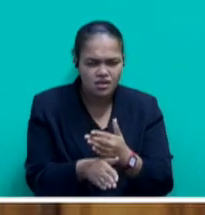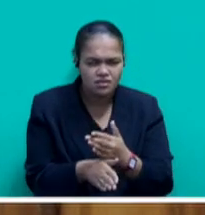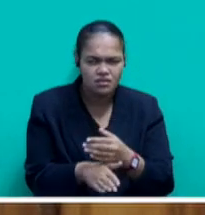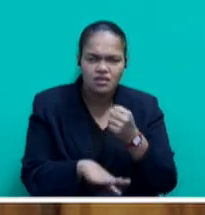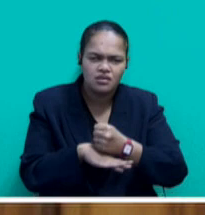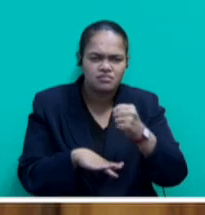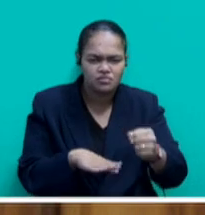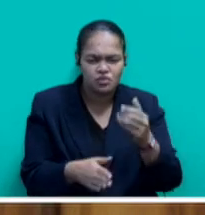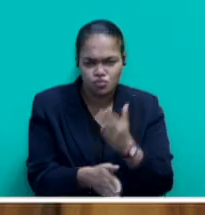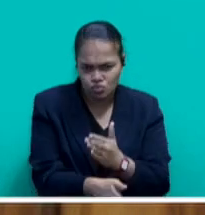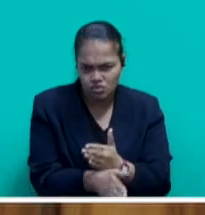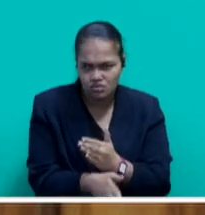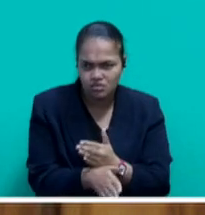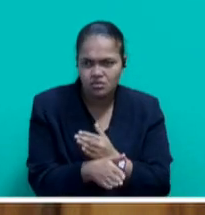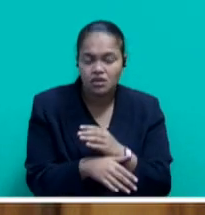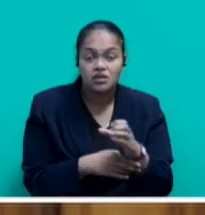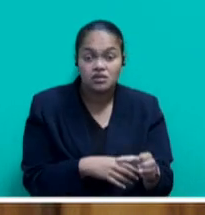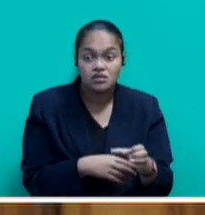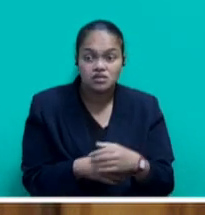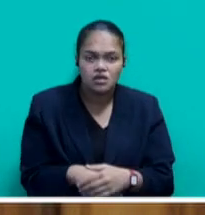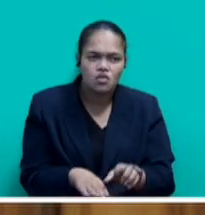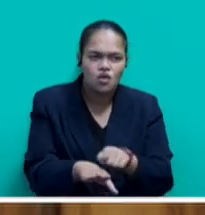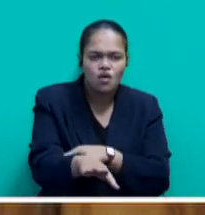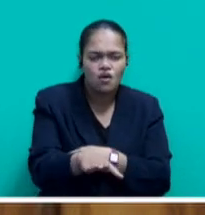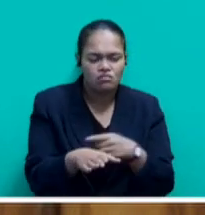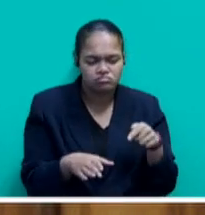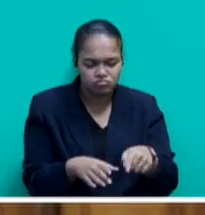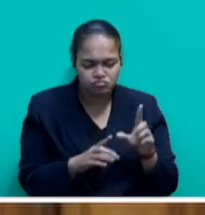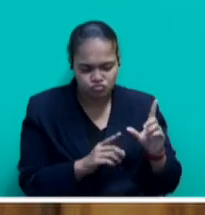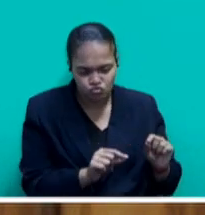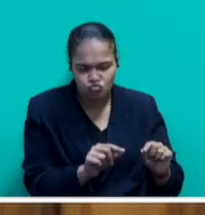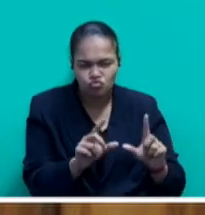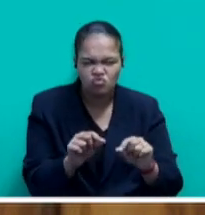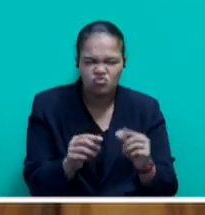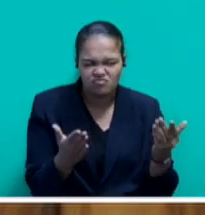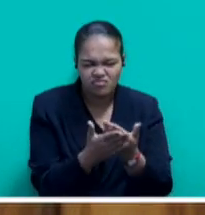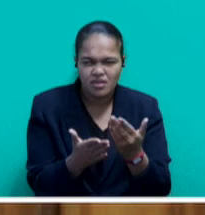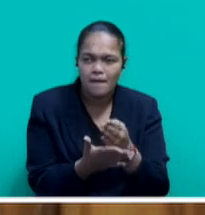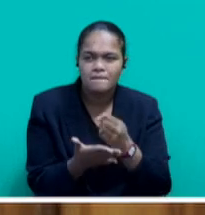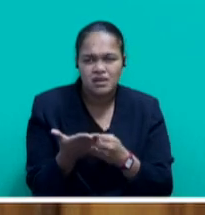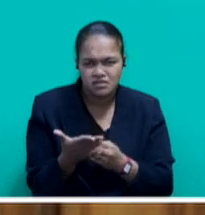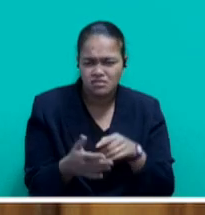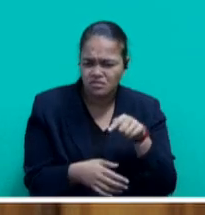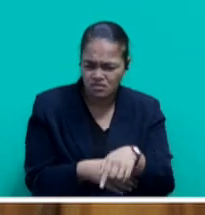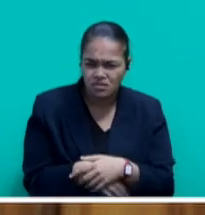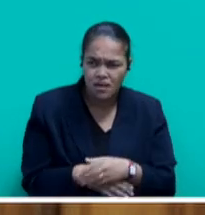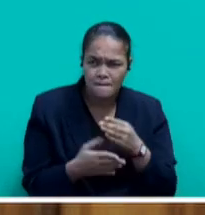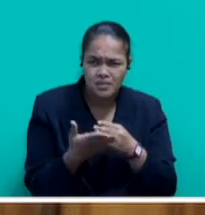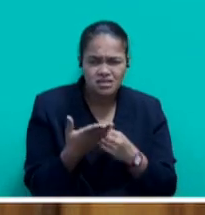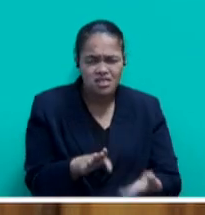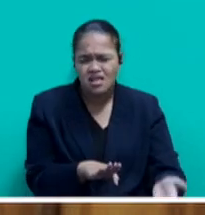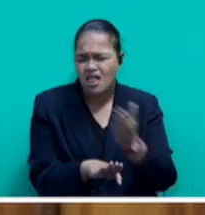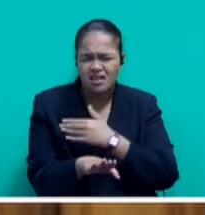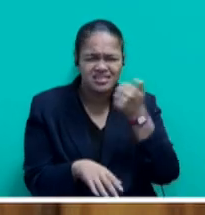help the Honourable Minister of Finance put this budget together. Mr. Speaker, sir, it is a far cry from the budgets of the last